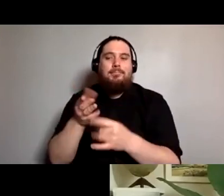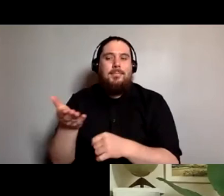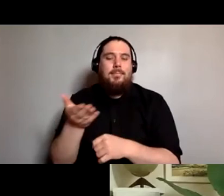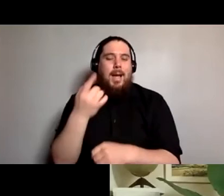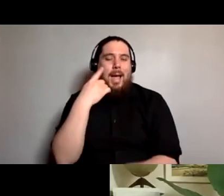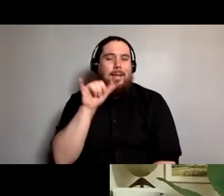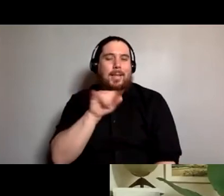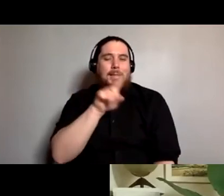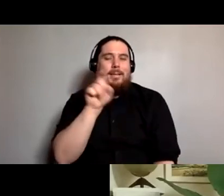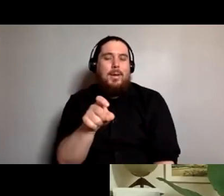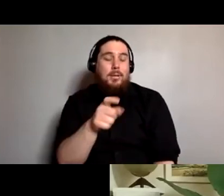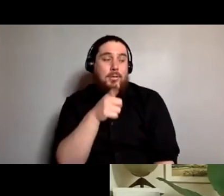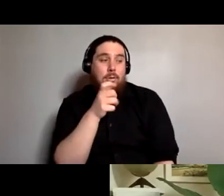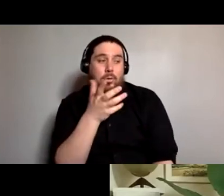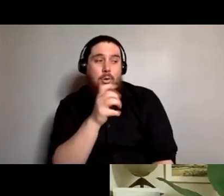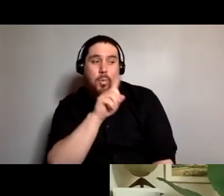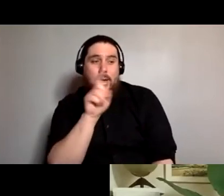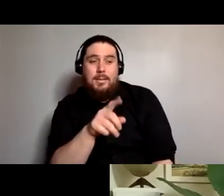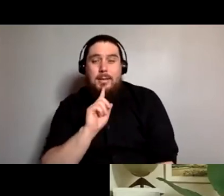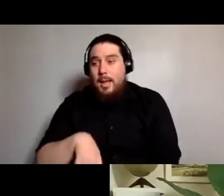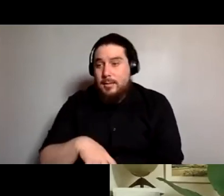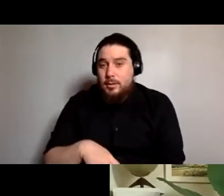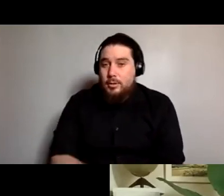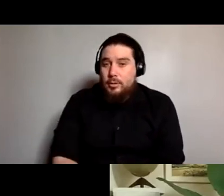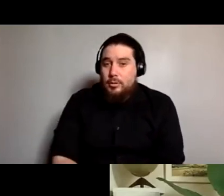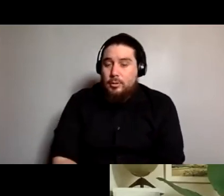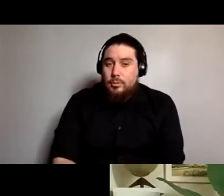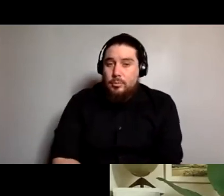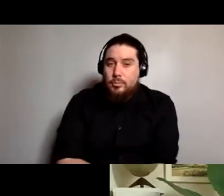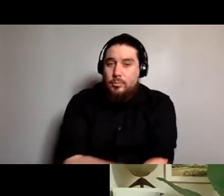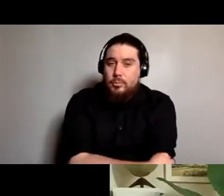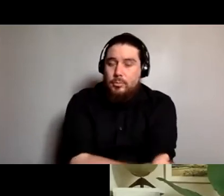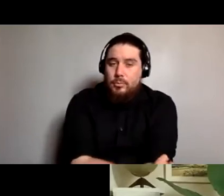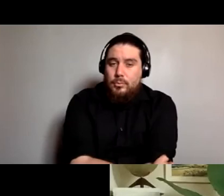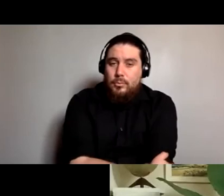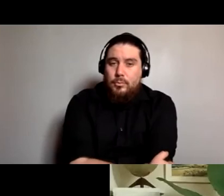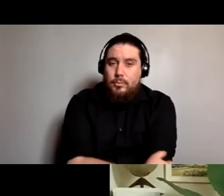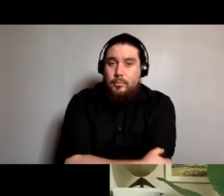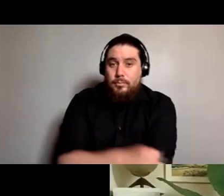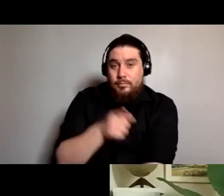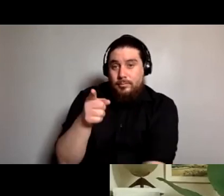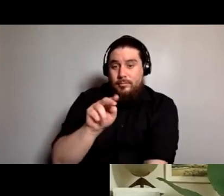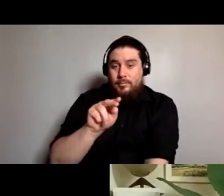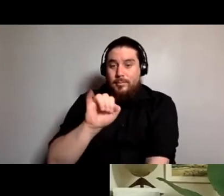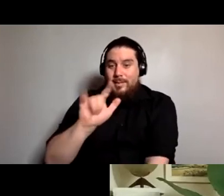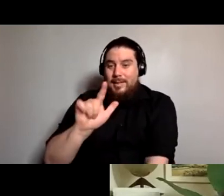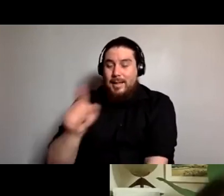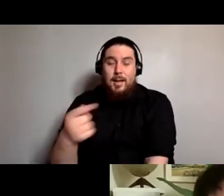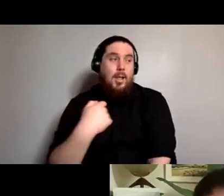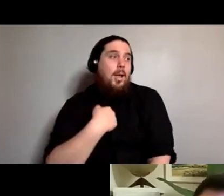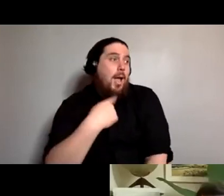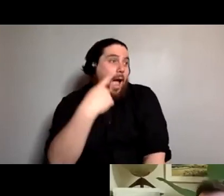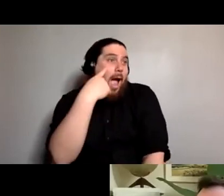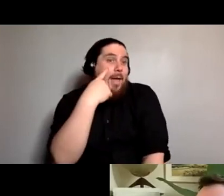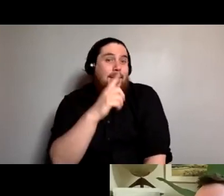Somebody want to take a shot at that one? Neil? No, I think that's a